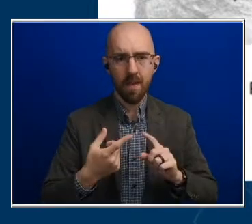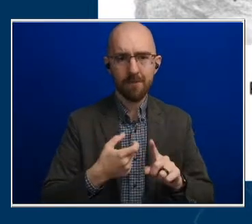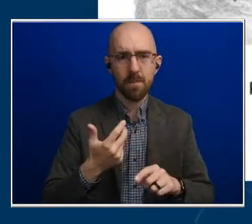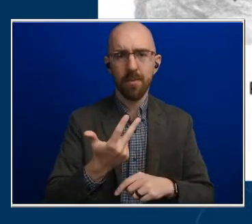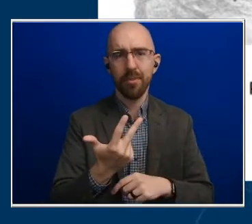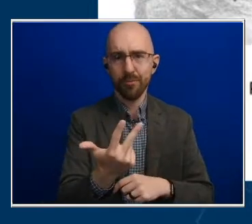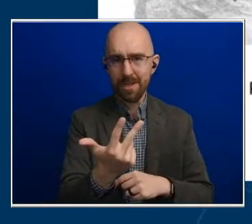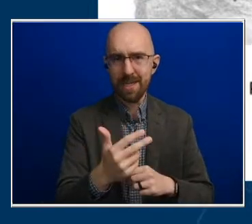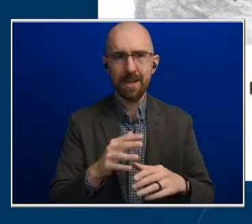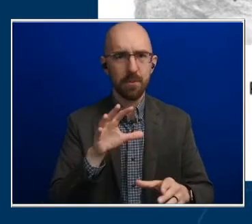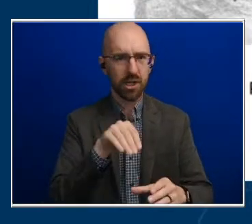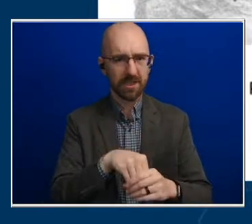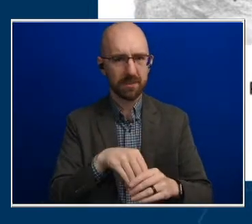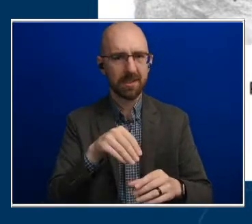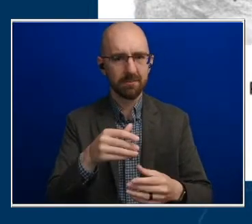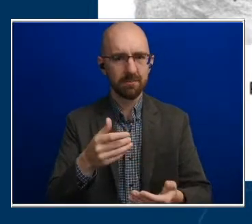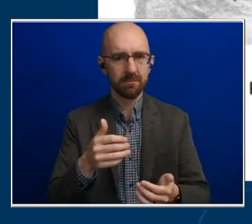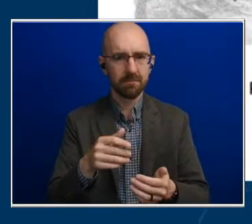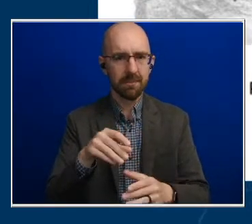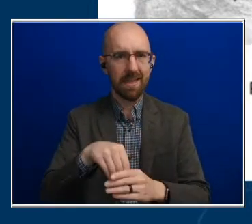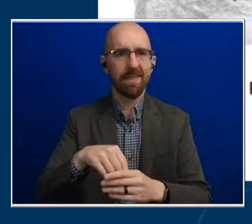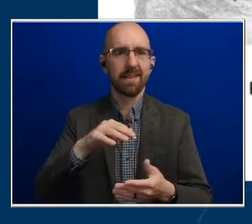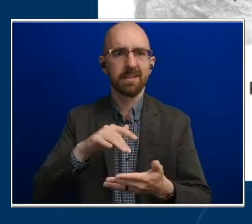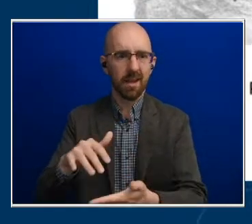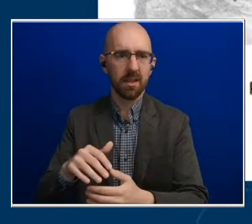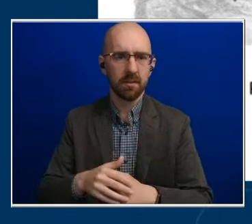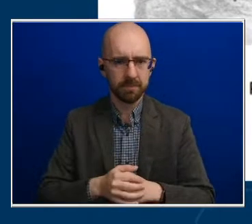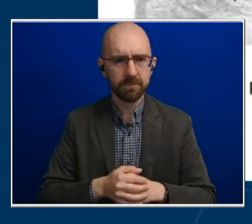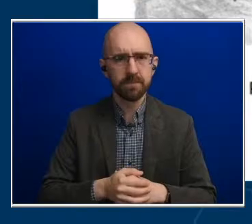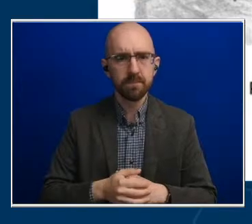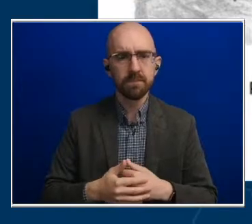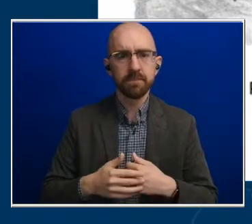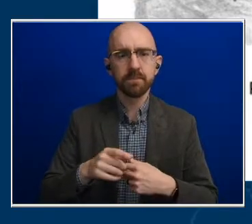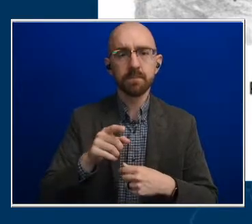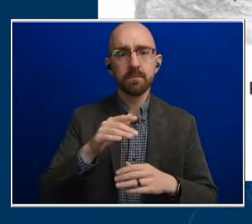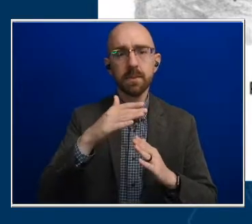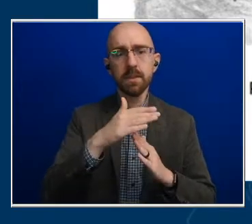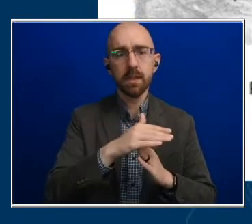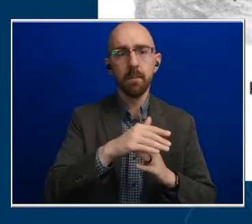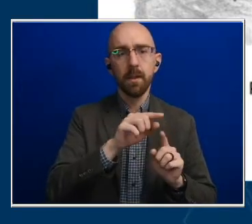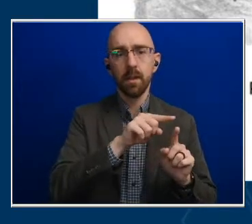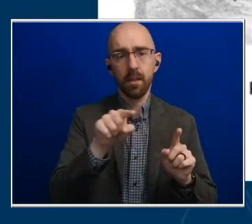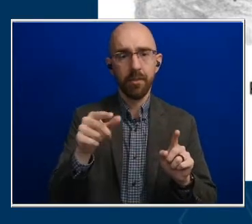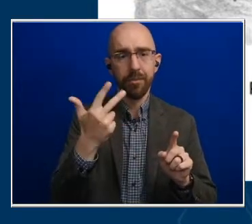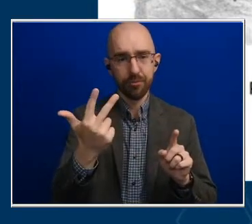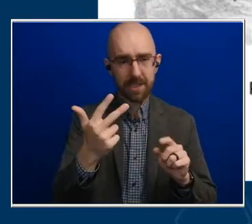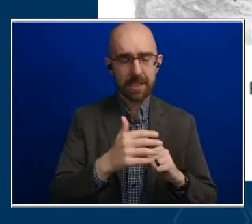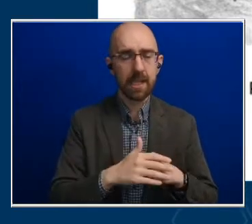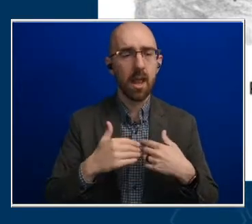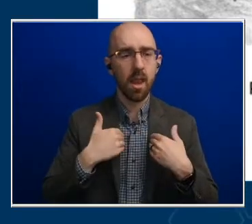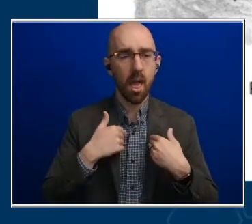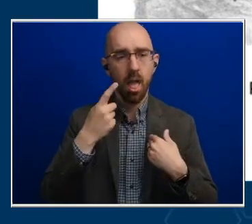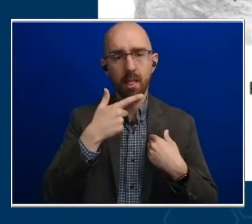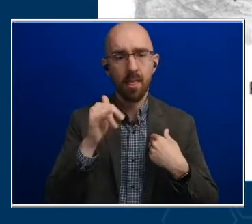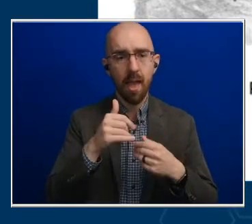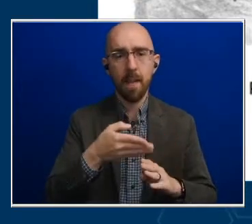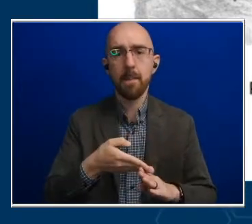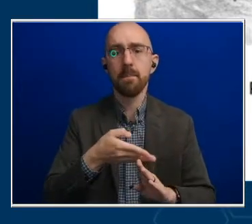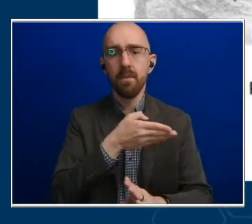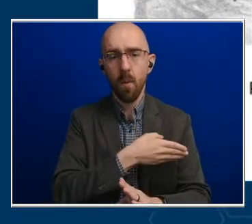our study. Along the top 3 panels, that is what their lungs looked like before they went through this